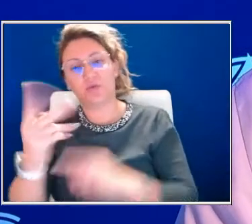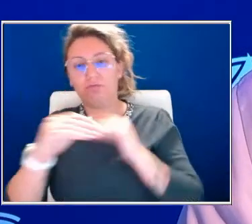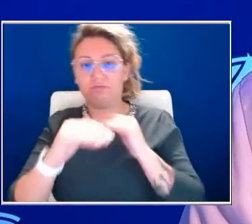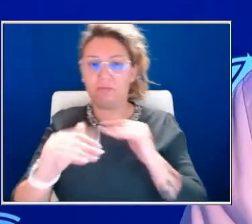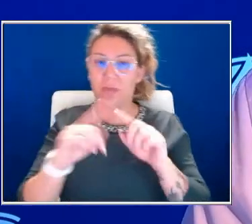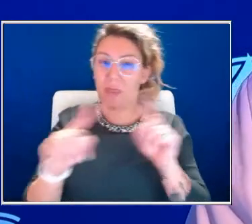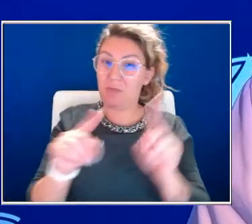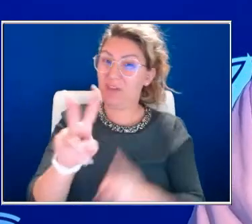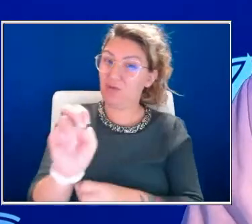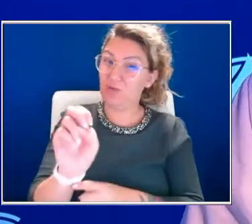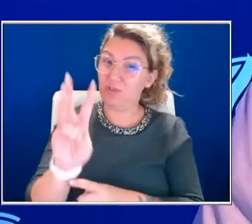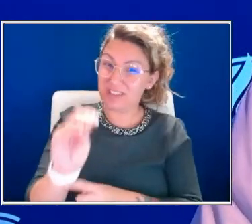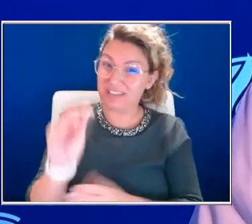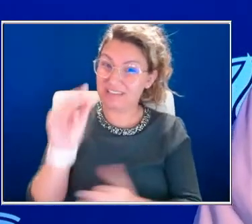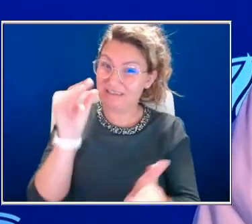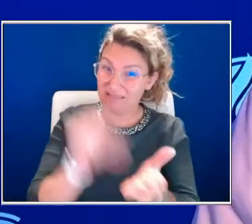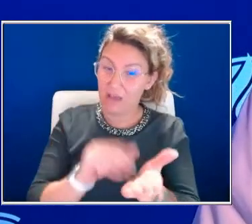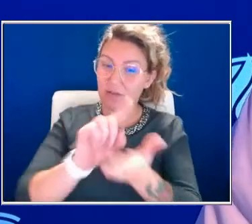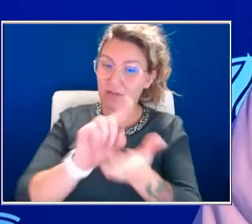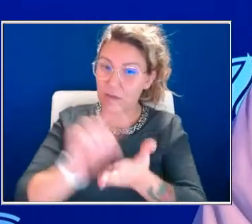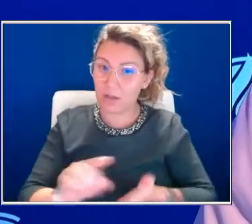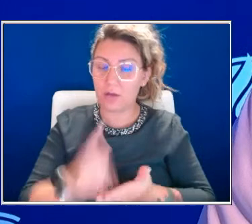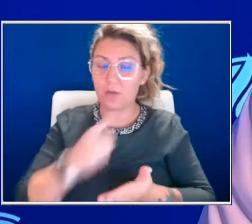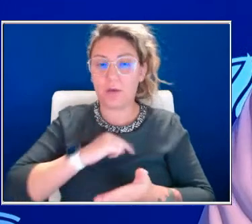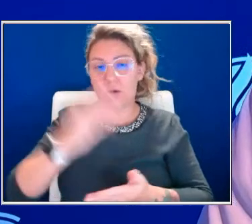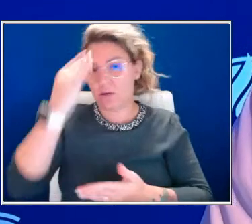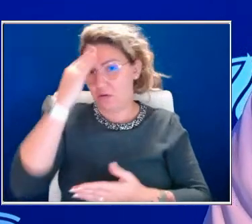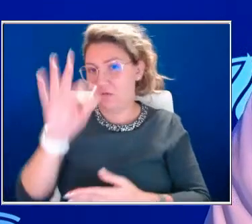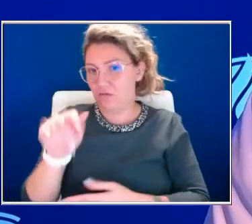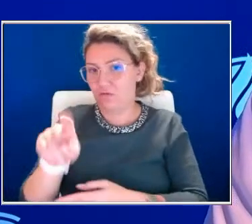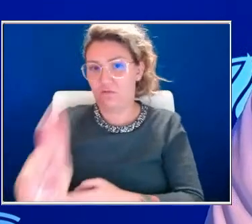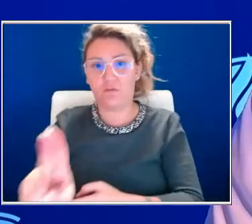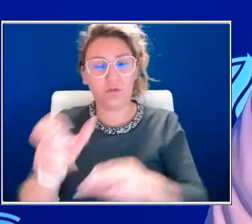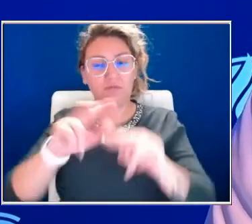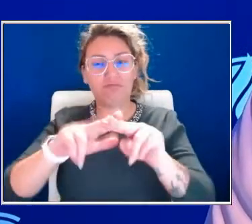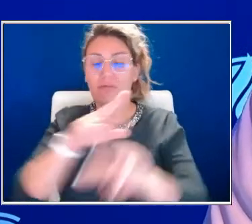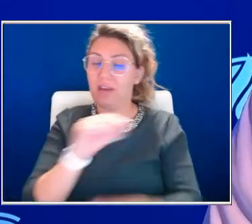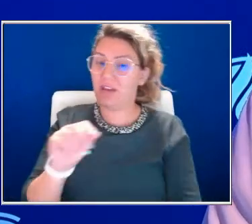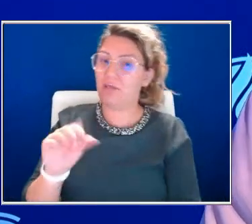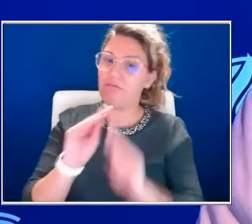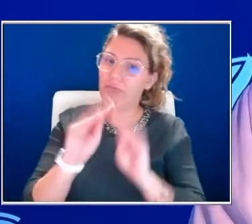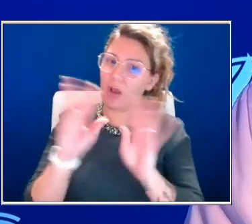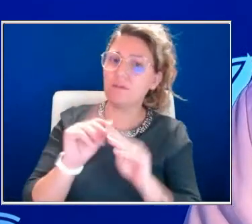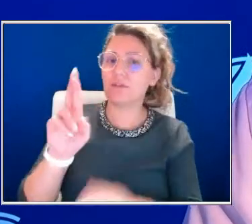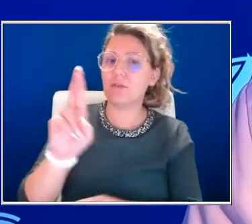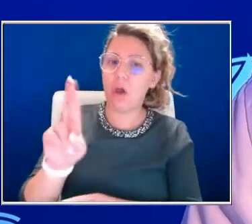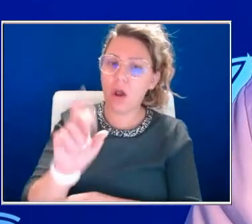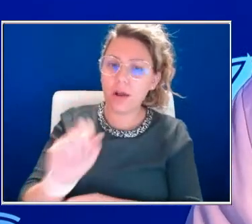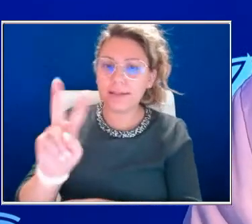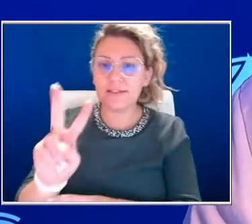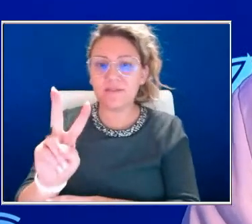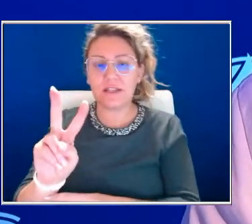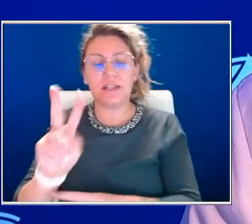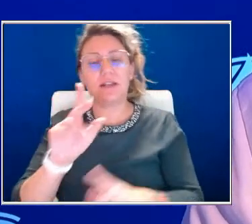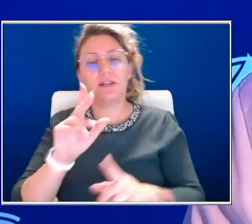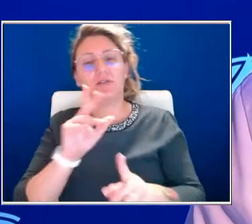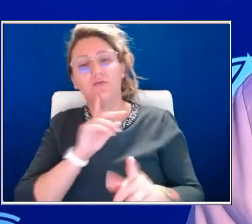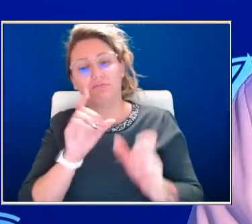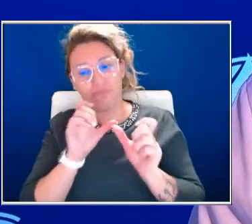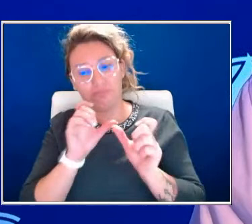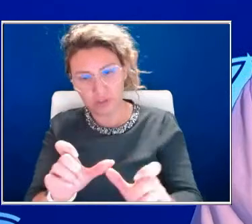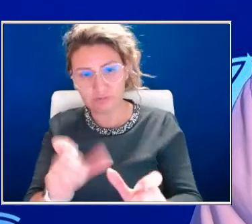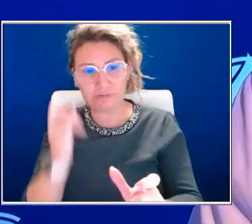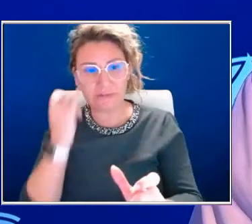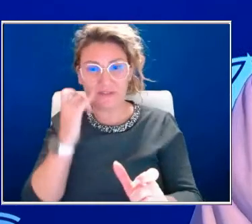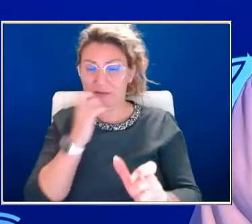cases a week. We know influenza is increasing, obviously RSV, so continue to endorse the fact that if you haven't had your influenza vaccine yet, please go